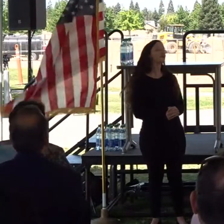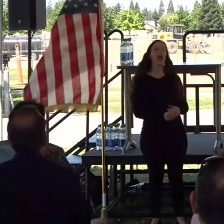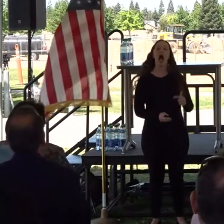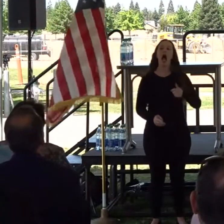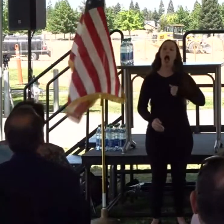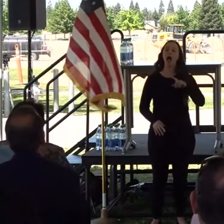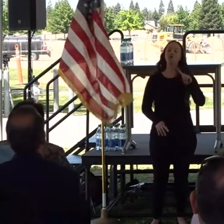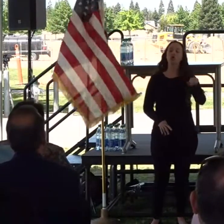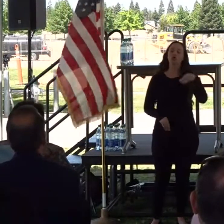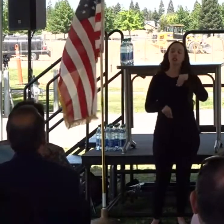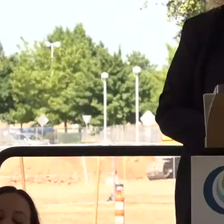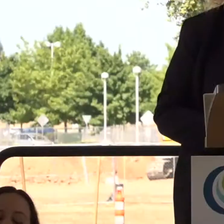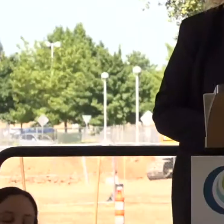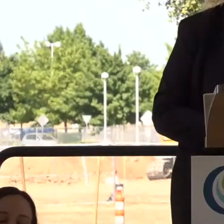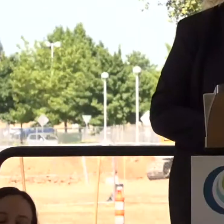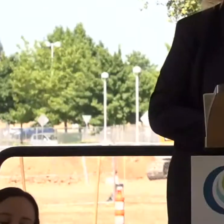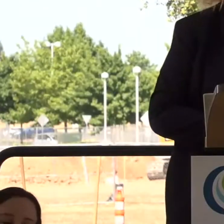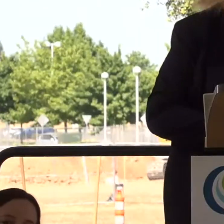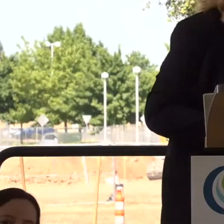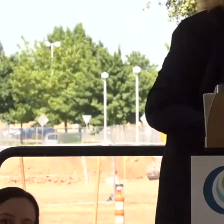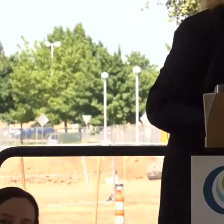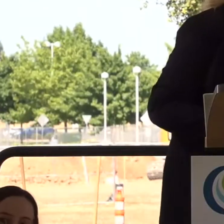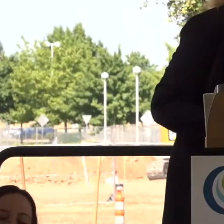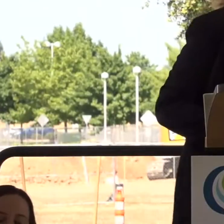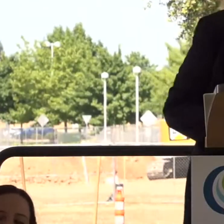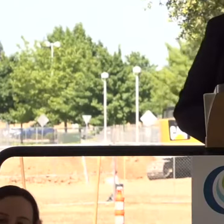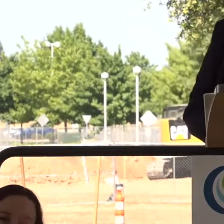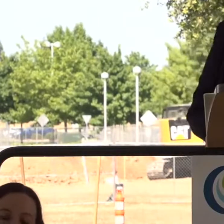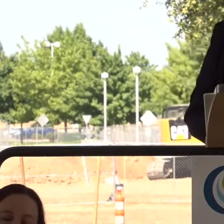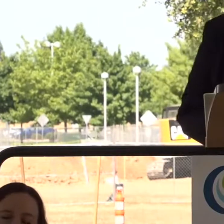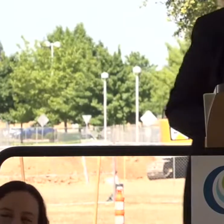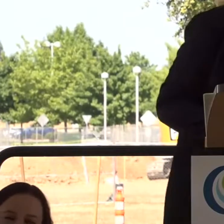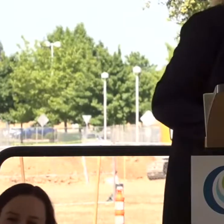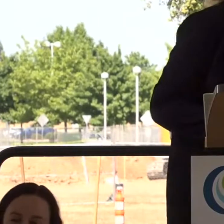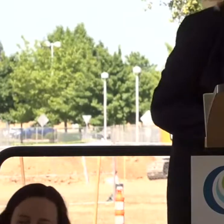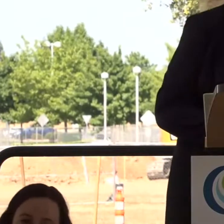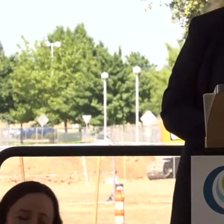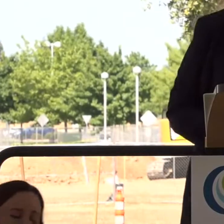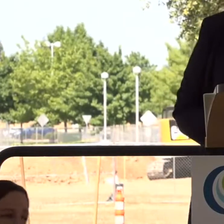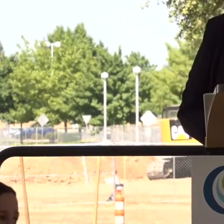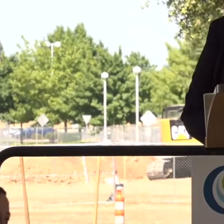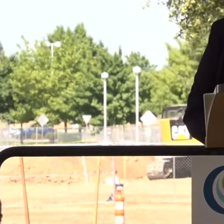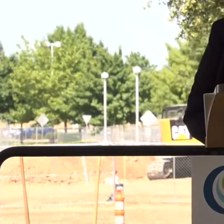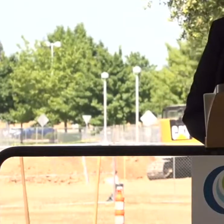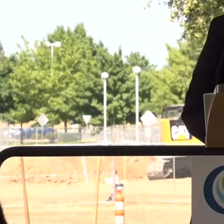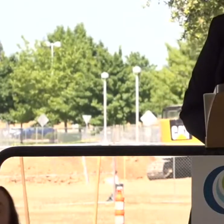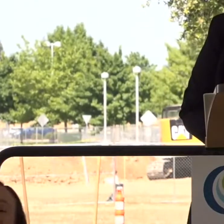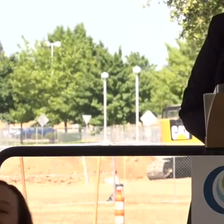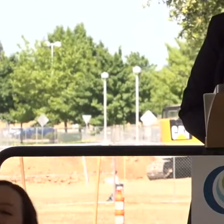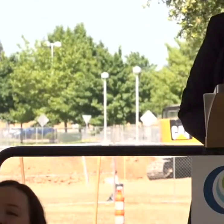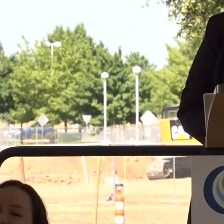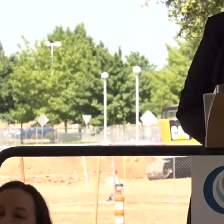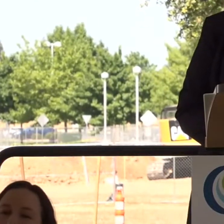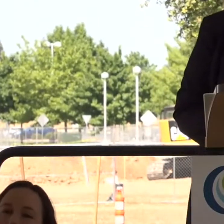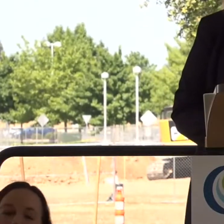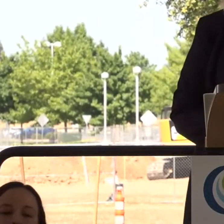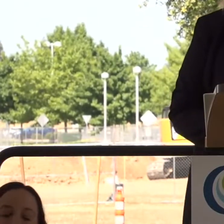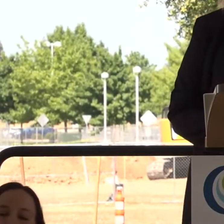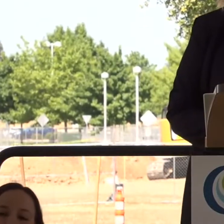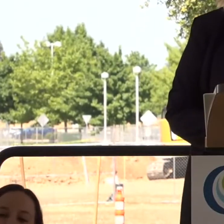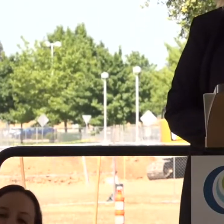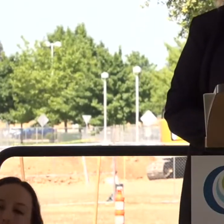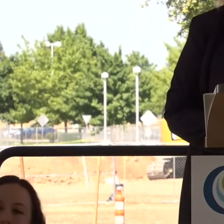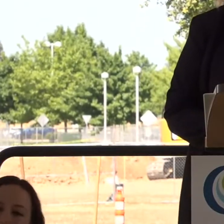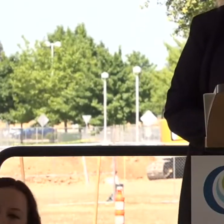Denial that she's leaving us. That's probably my biggest regret. We're going to miss you. I know. Good morning. I am absolutely honored